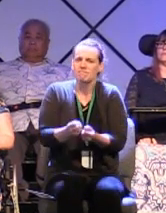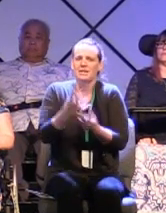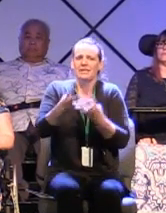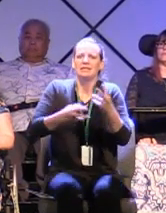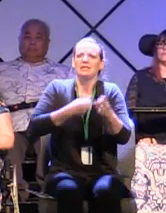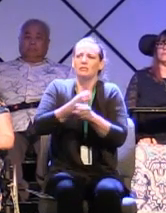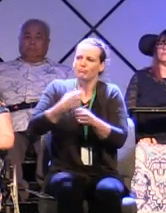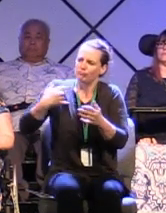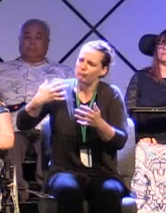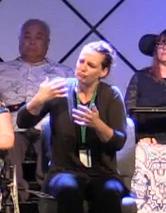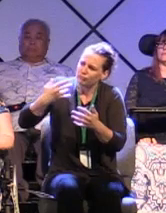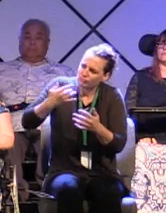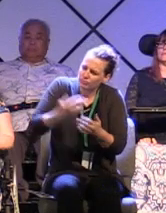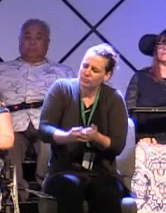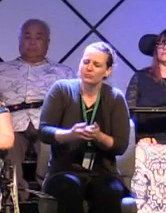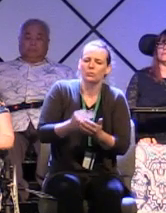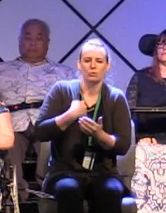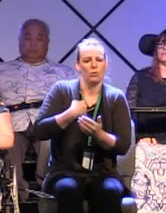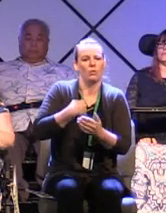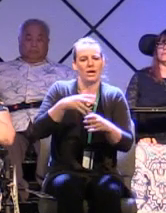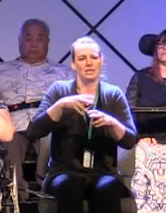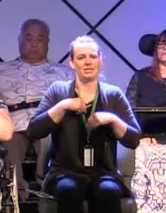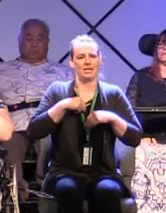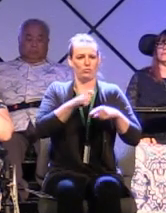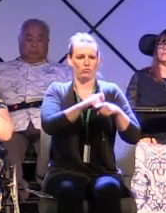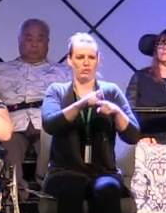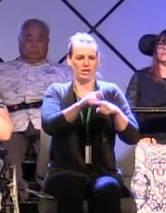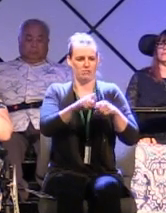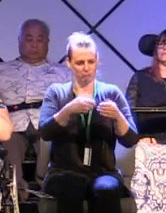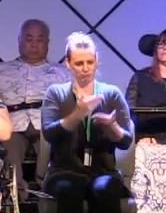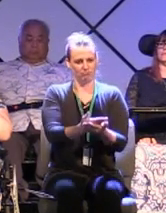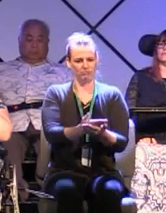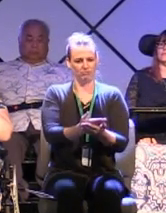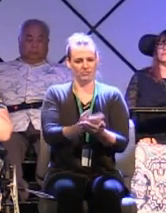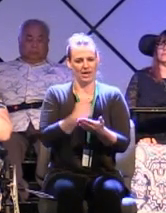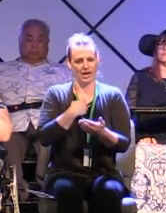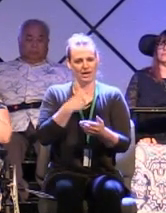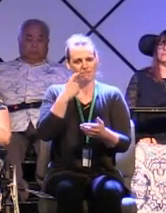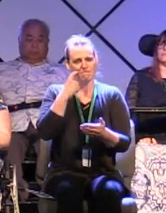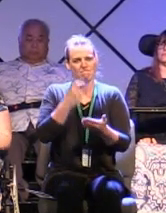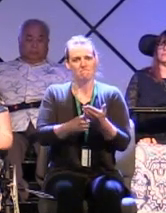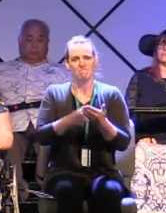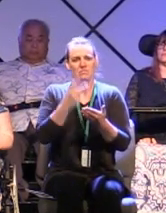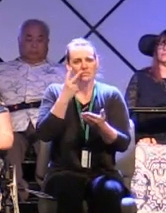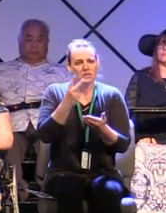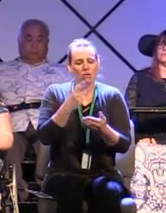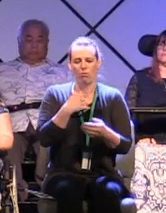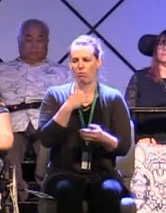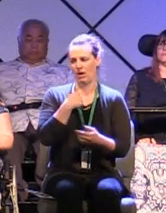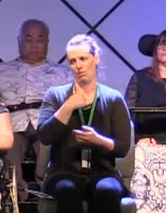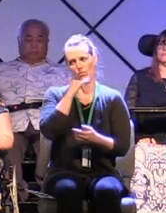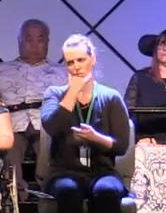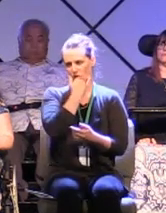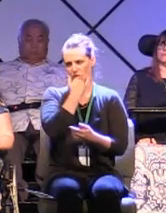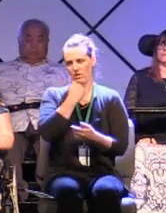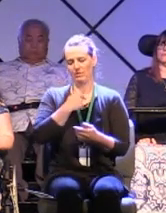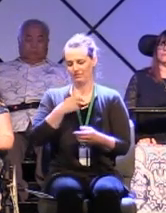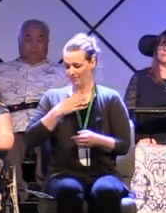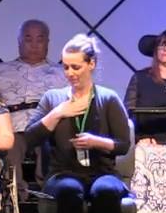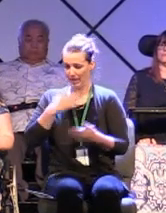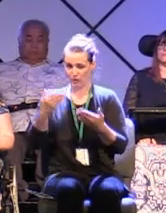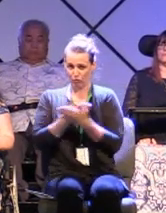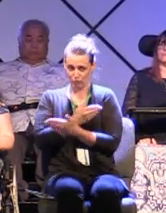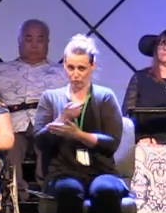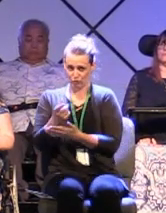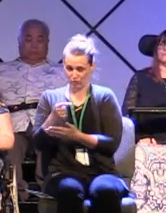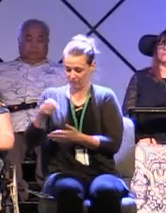So I came to team training and instantly realized how wrong I was. Yes, my new service dog, Nicola, will